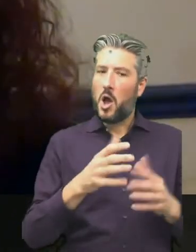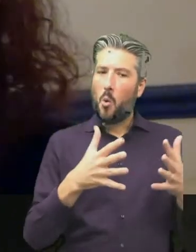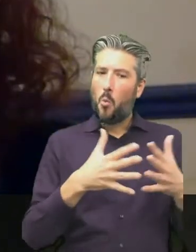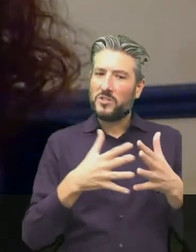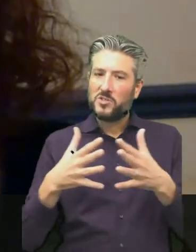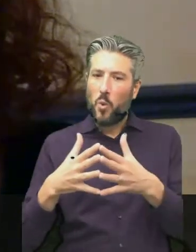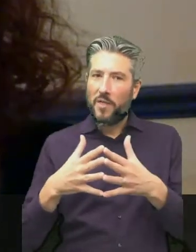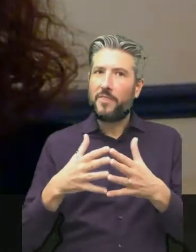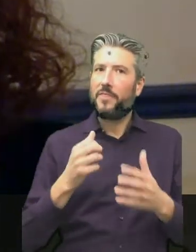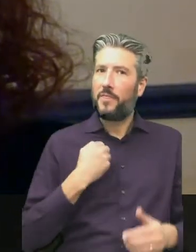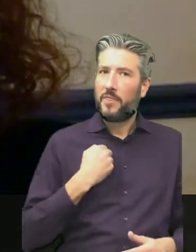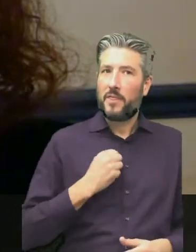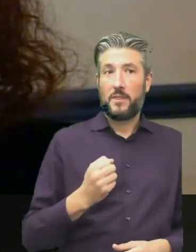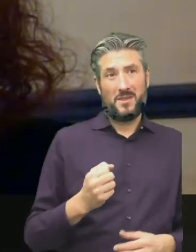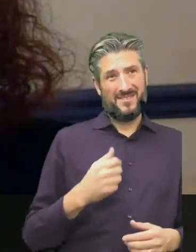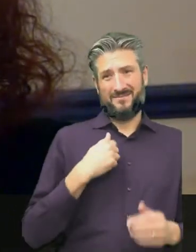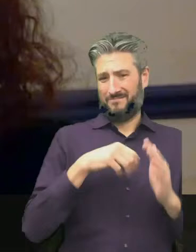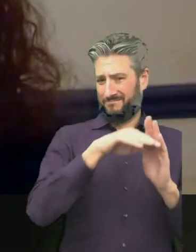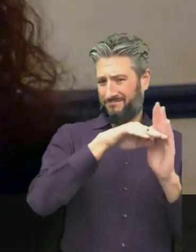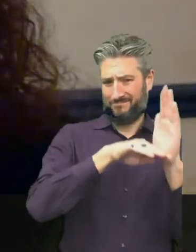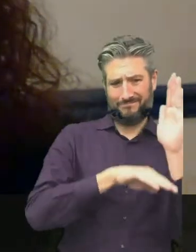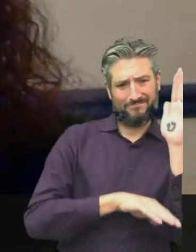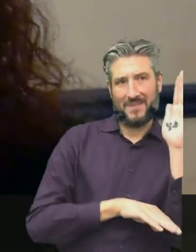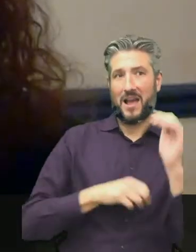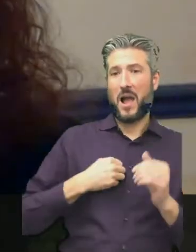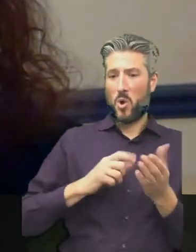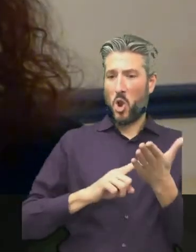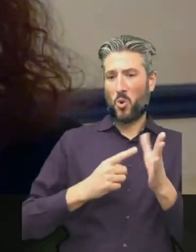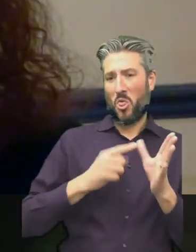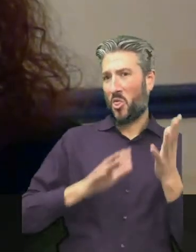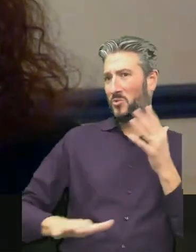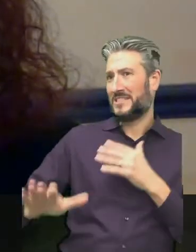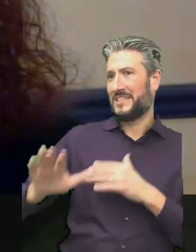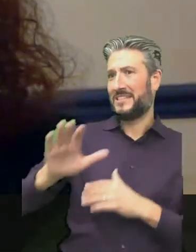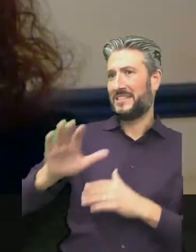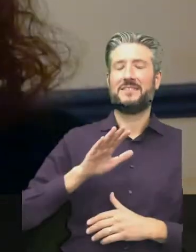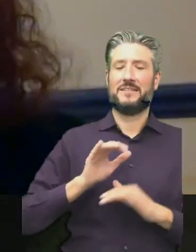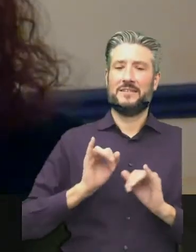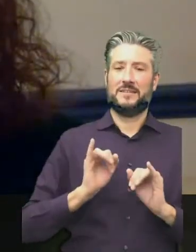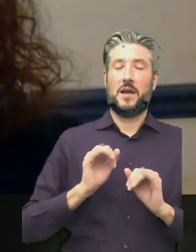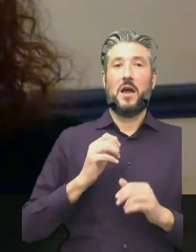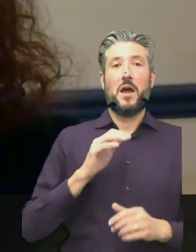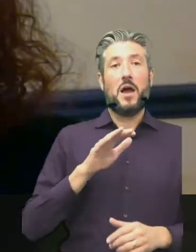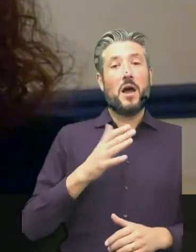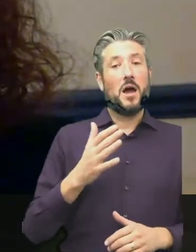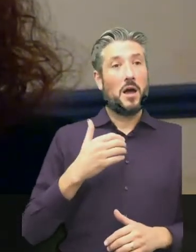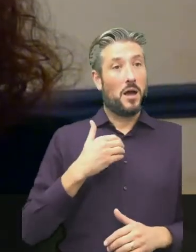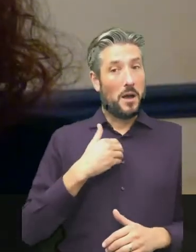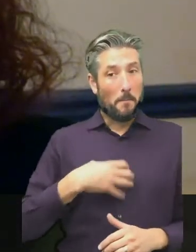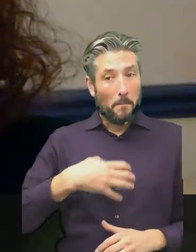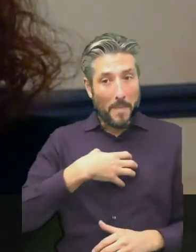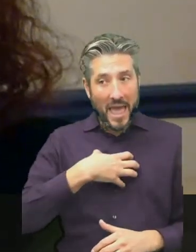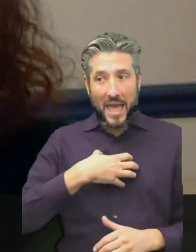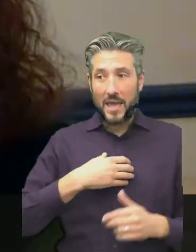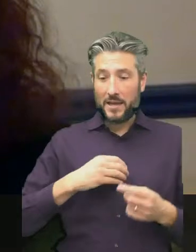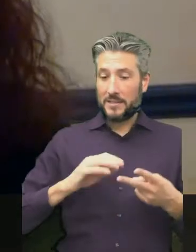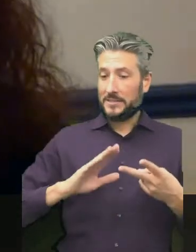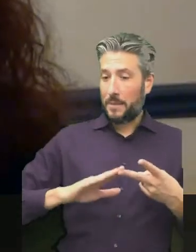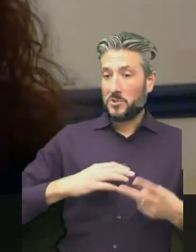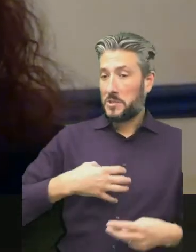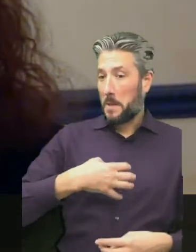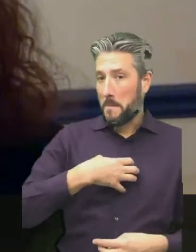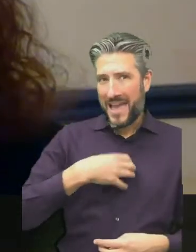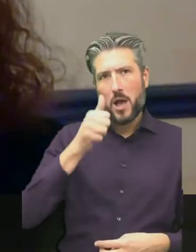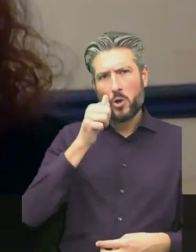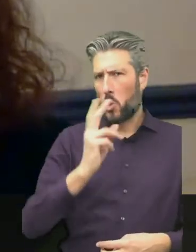341st out of 345 local authorities. And I think the Mayor and the Deputy Mayor have done an awful lot of work in trying to